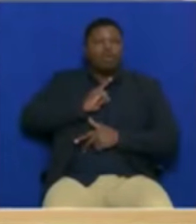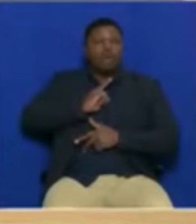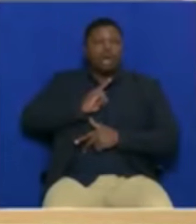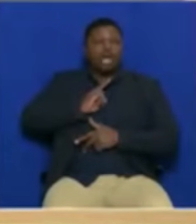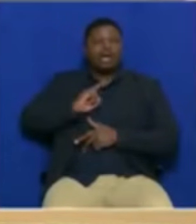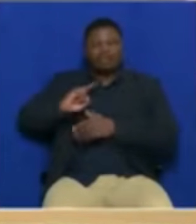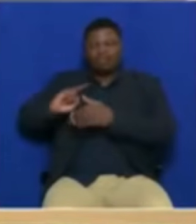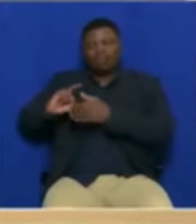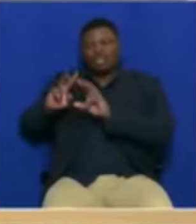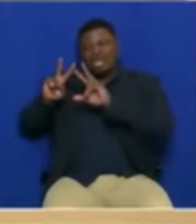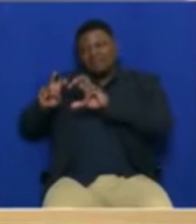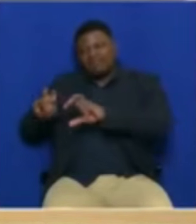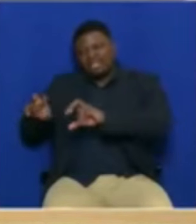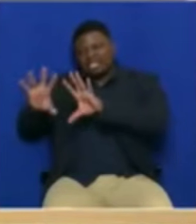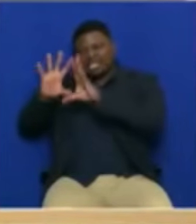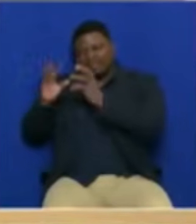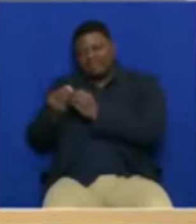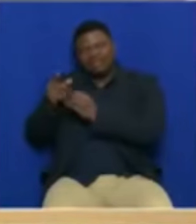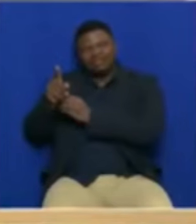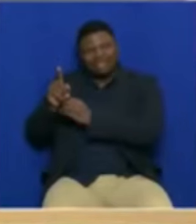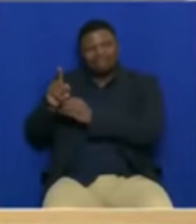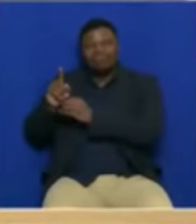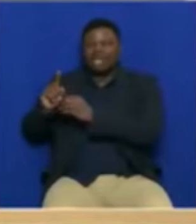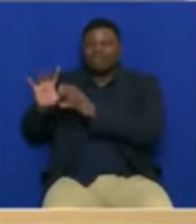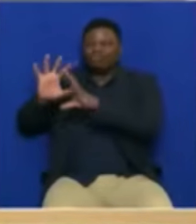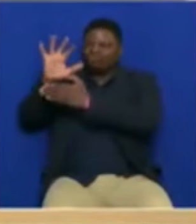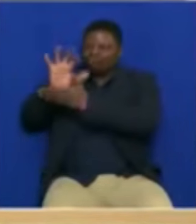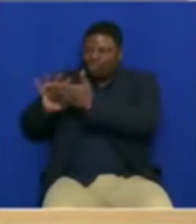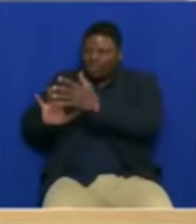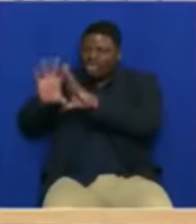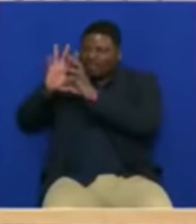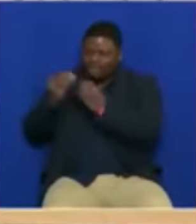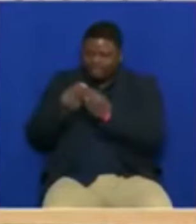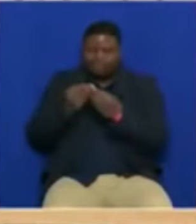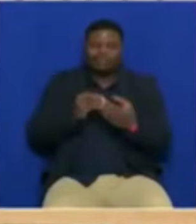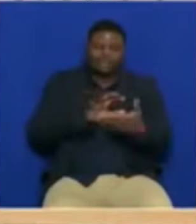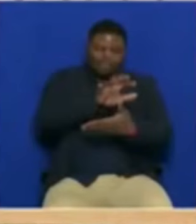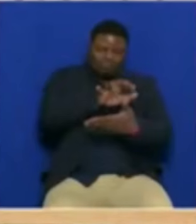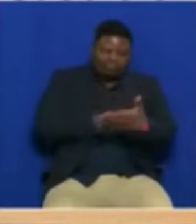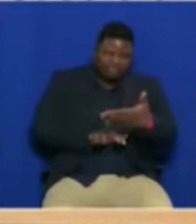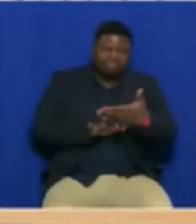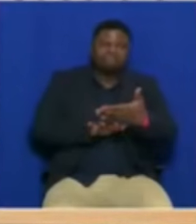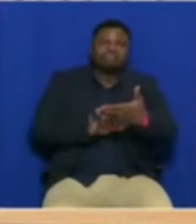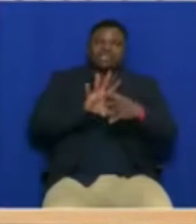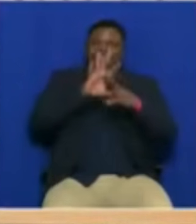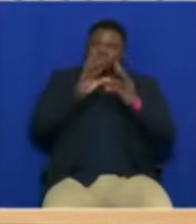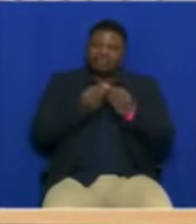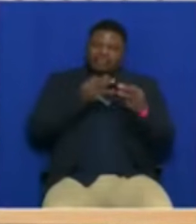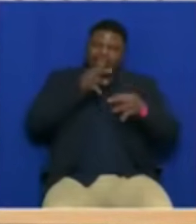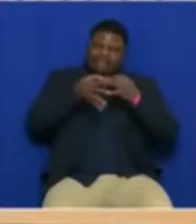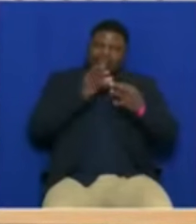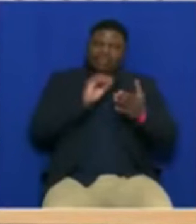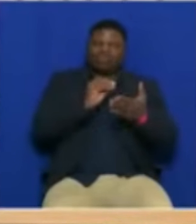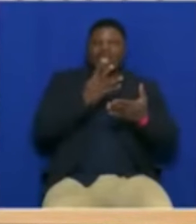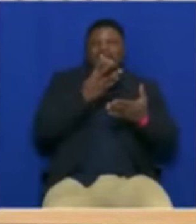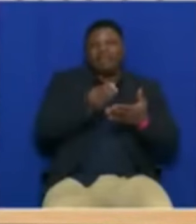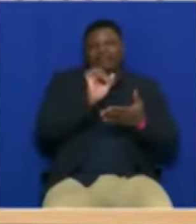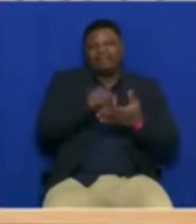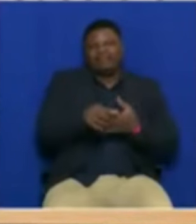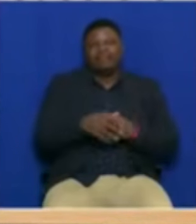you. And Commissioners, your exhibit file goes up to CJC